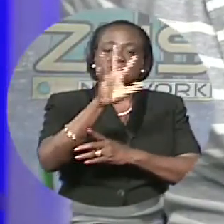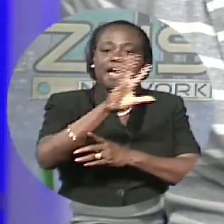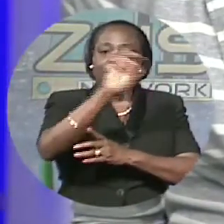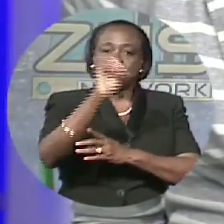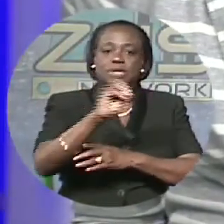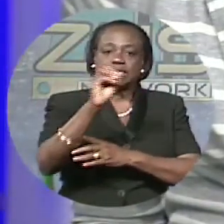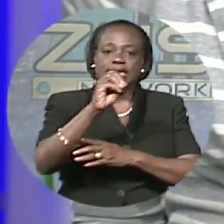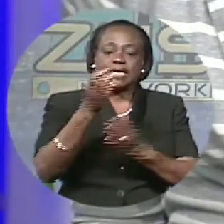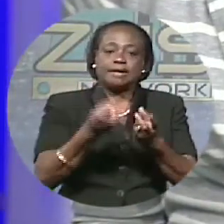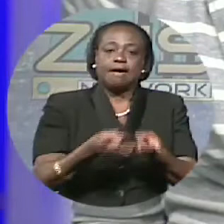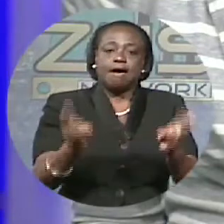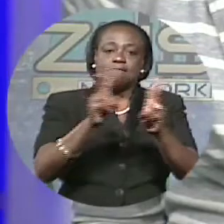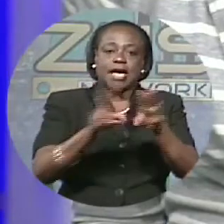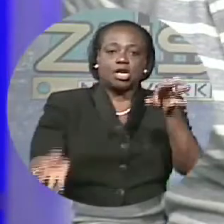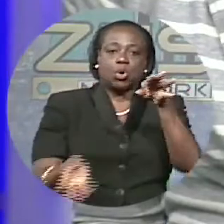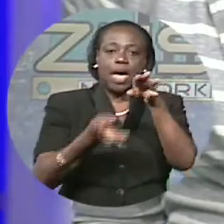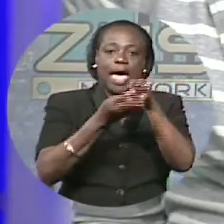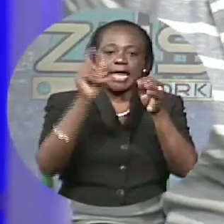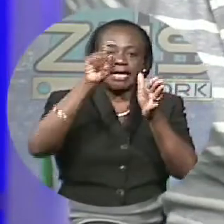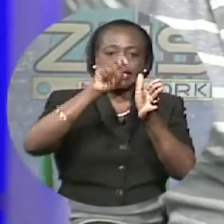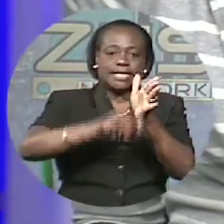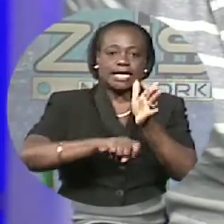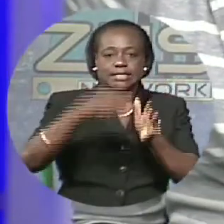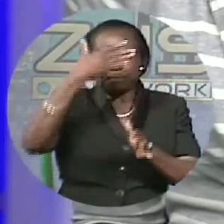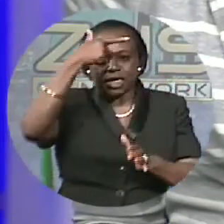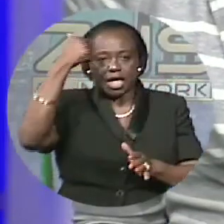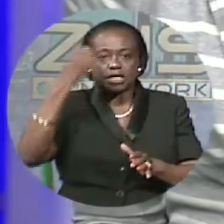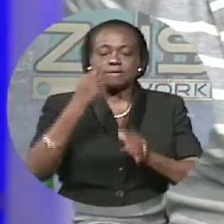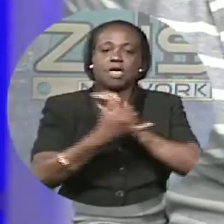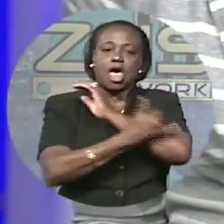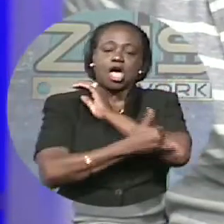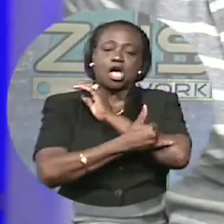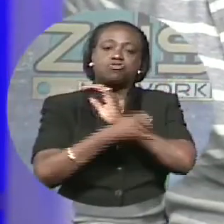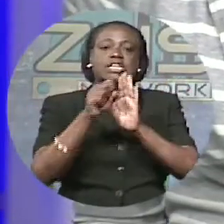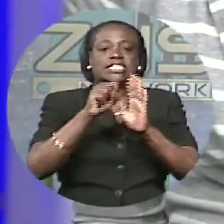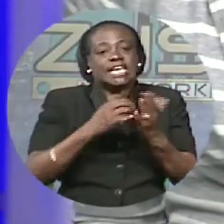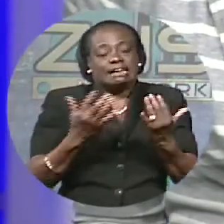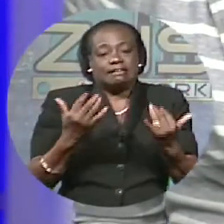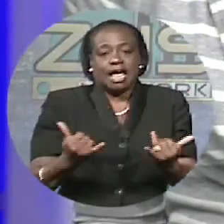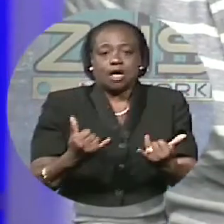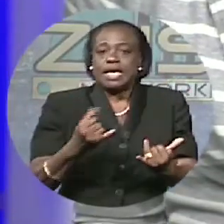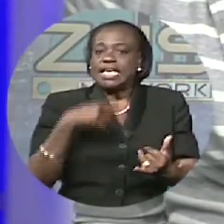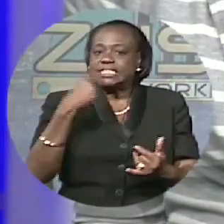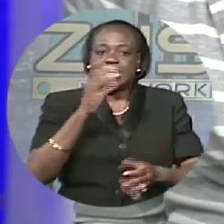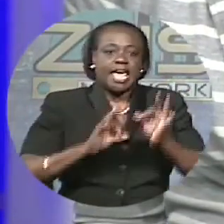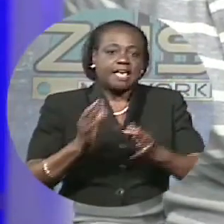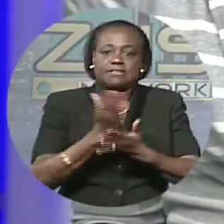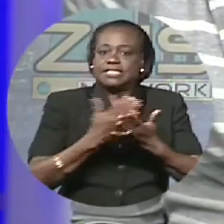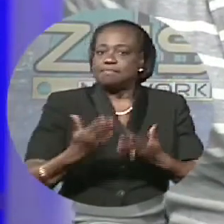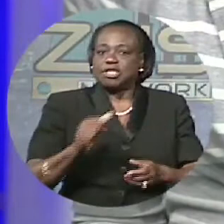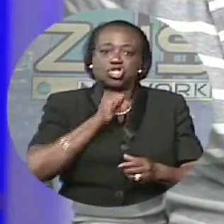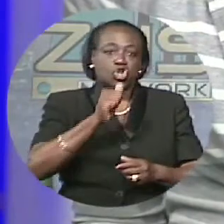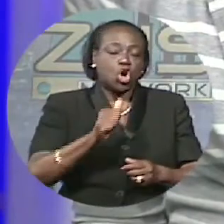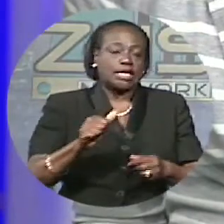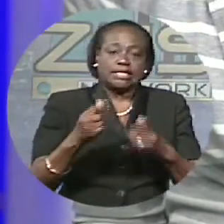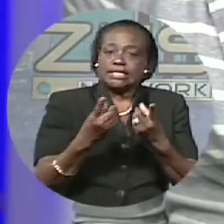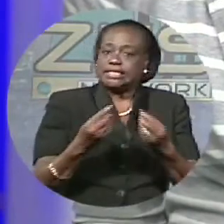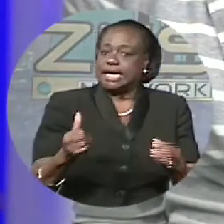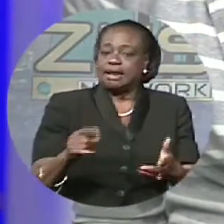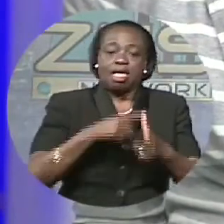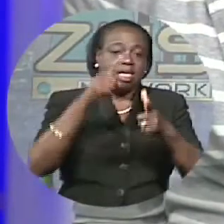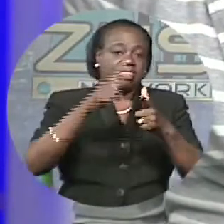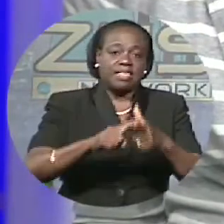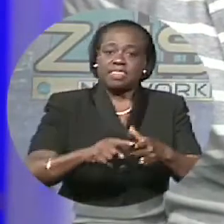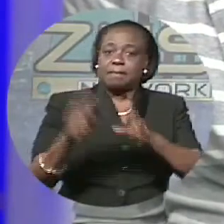year, given the country's current fiscal state. He believes if something isn't done and if these trends aren't reversed, the Bahamas could become